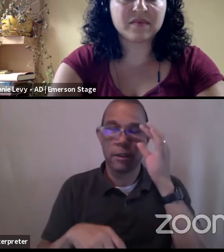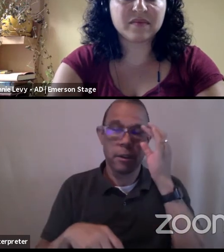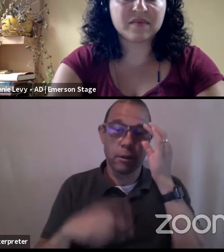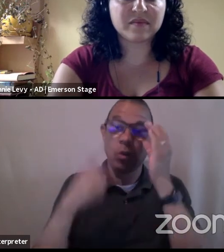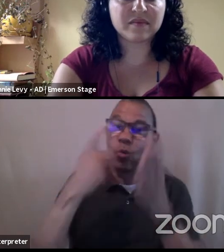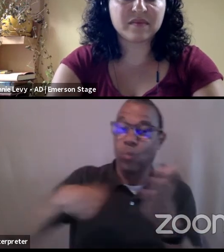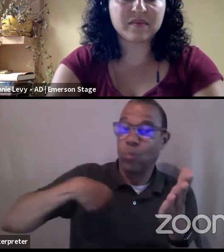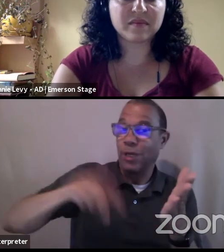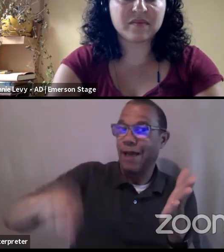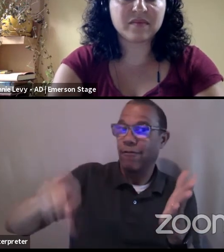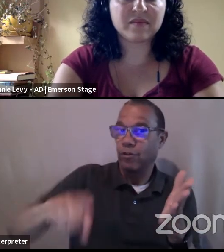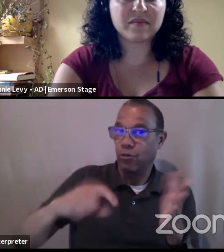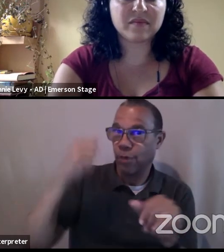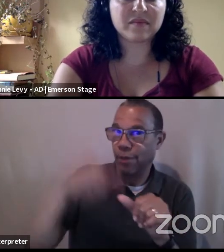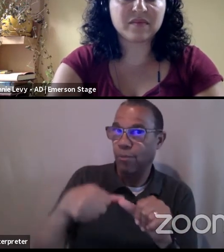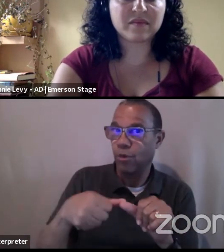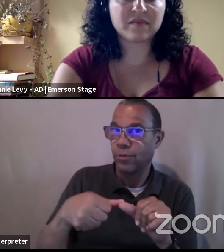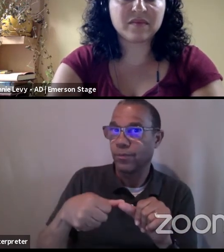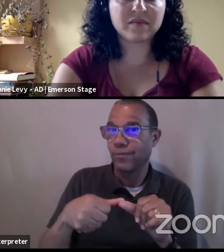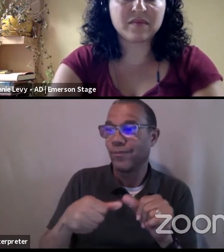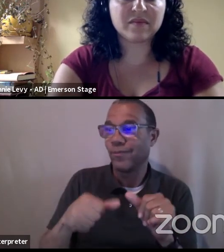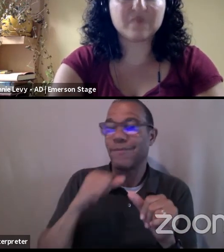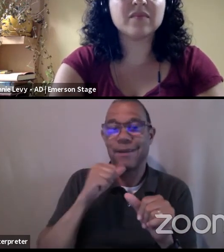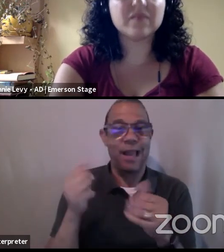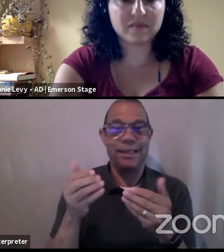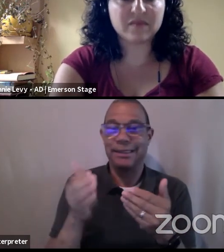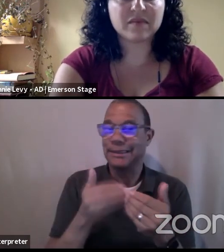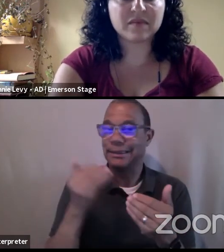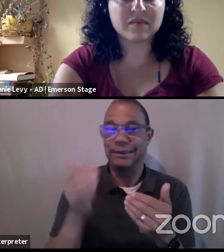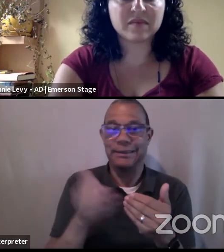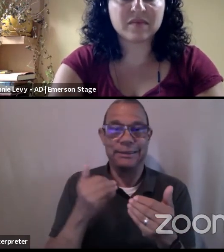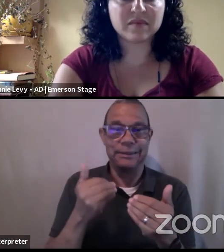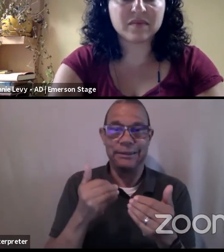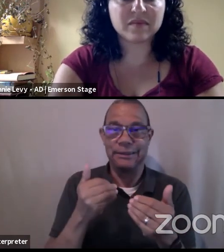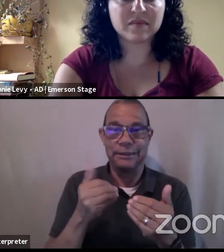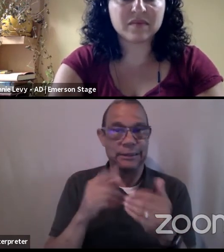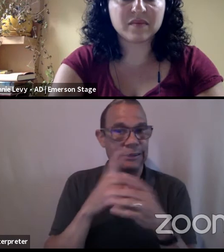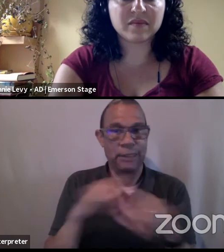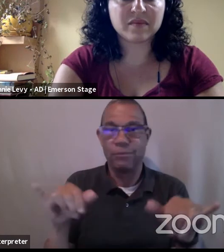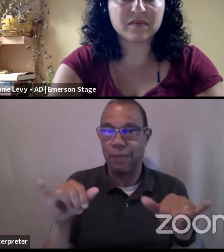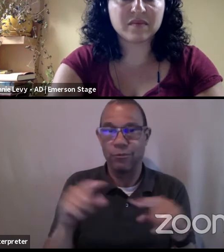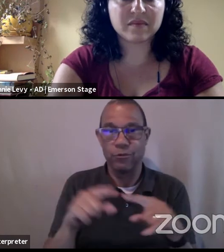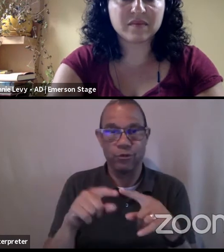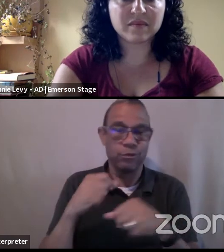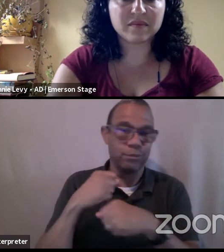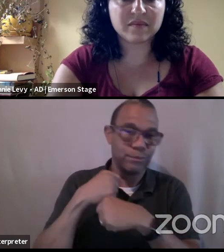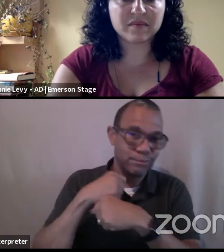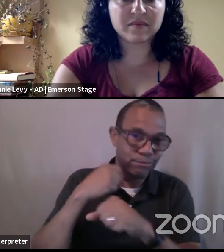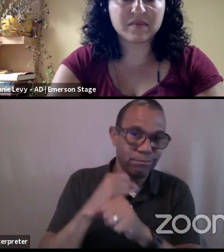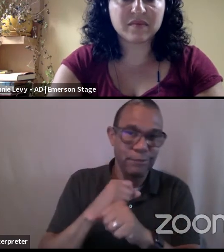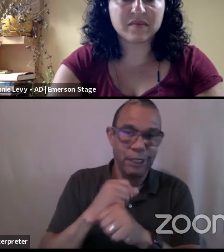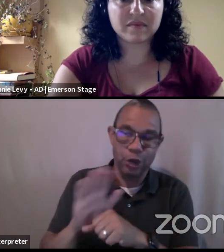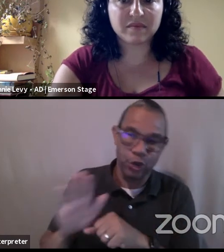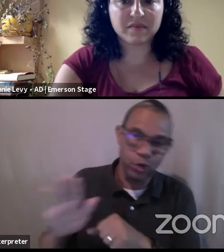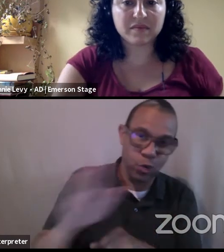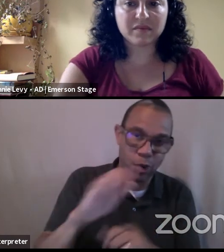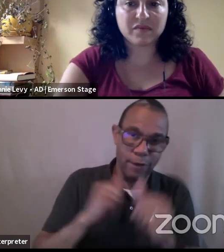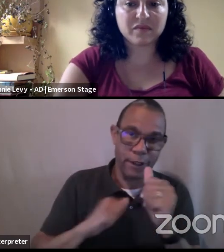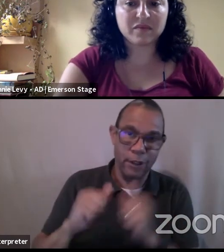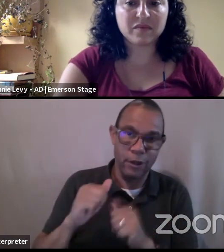uh, is that, uh, it's not easy, uh, at the same time to make, uh, your theater practice